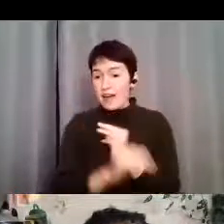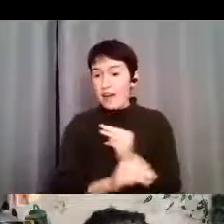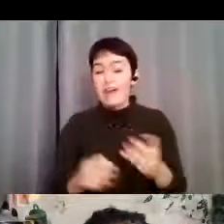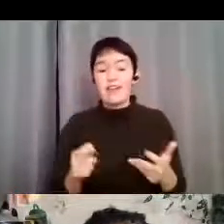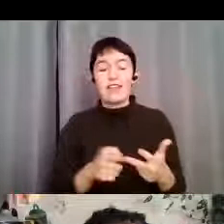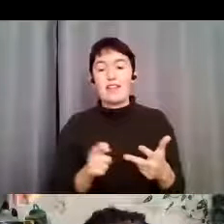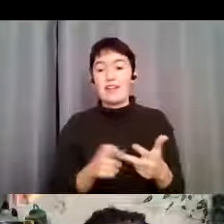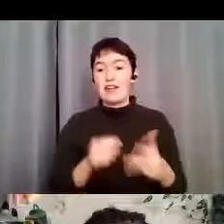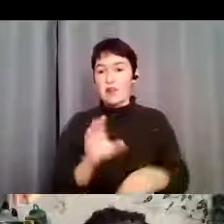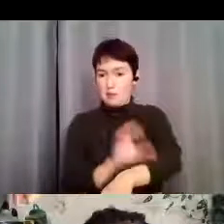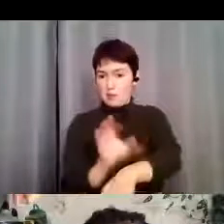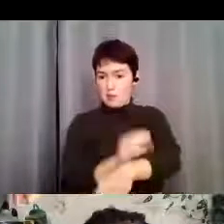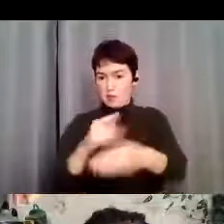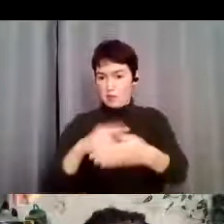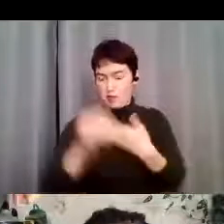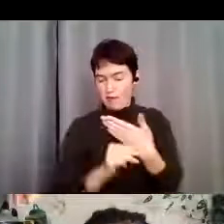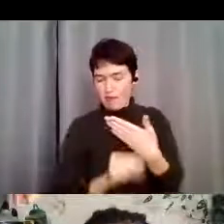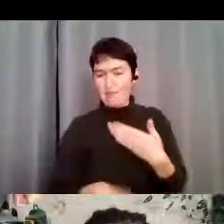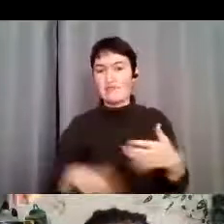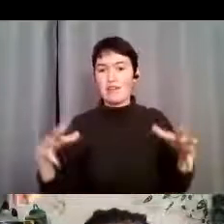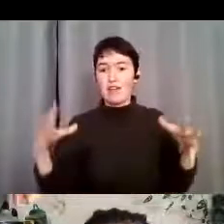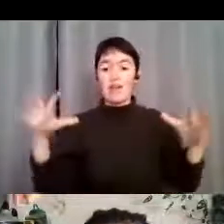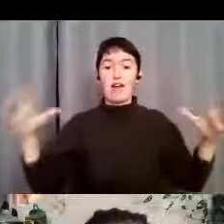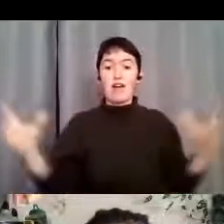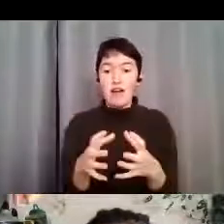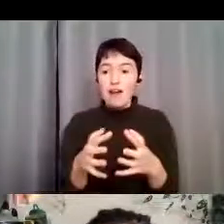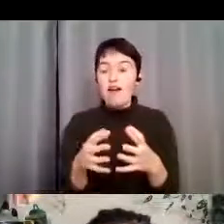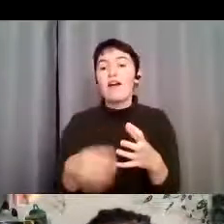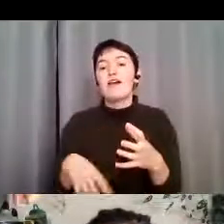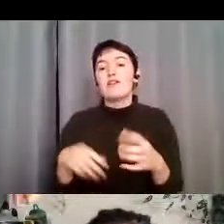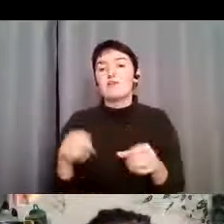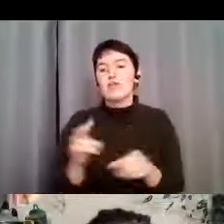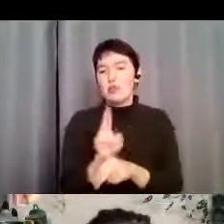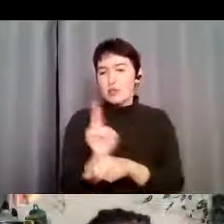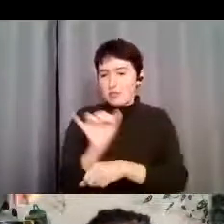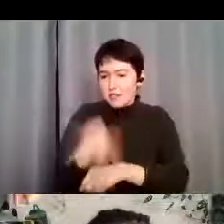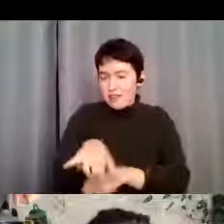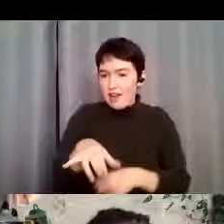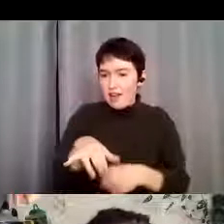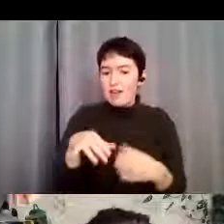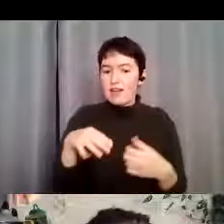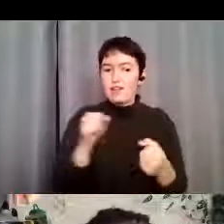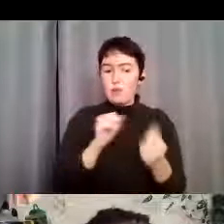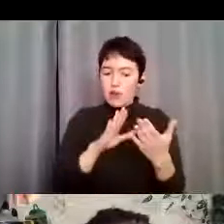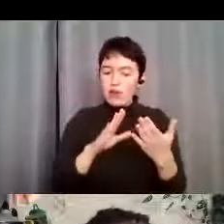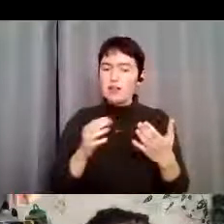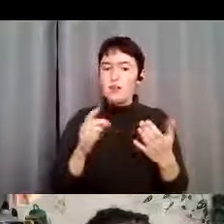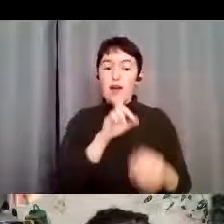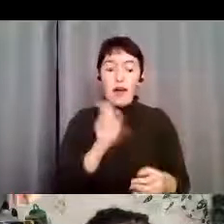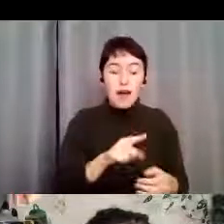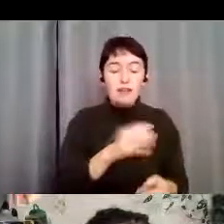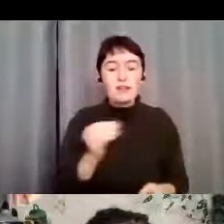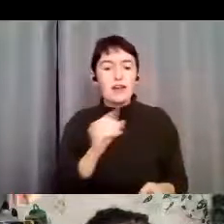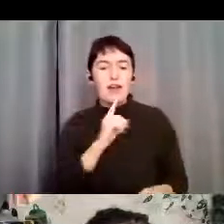put those together and use that as a way to ask and answer questions about